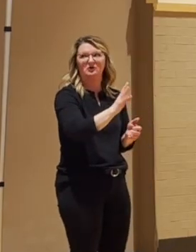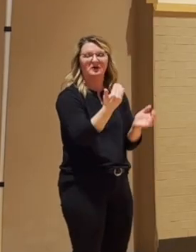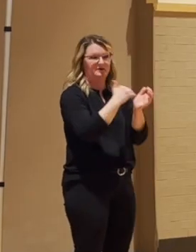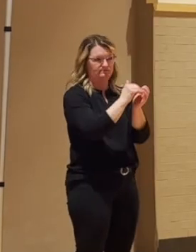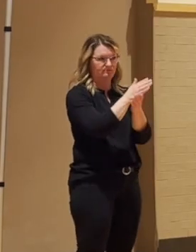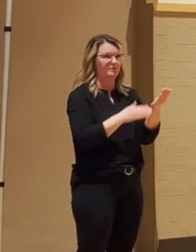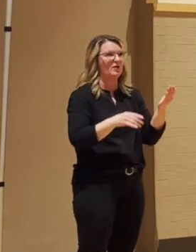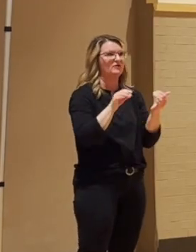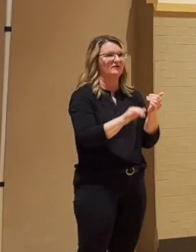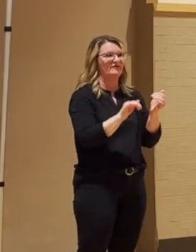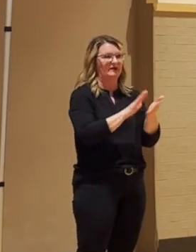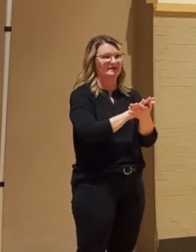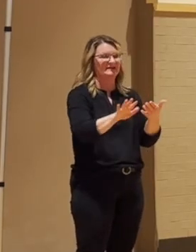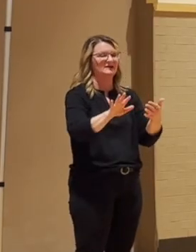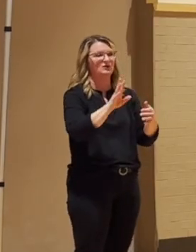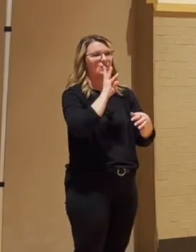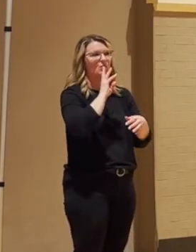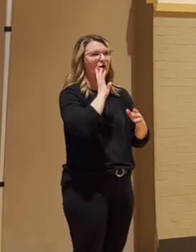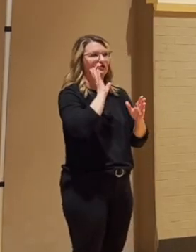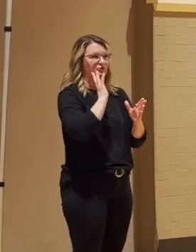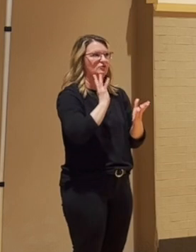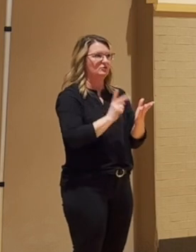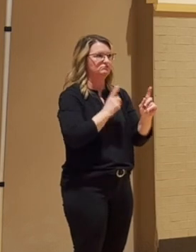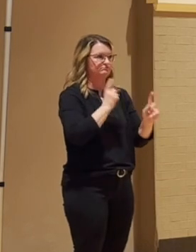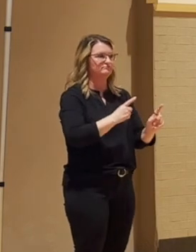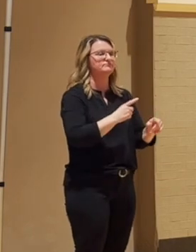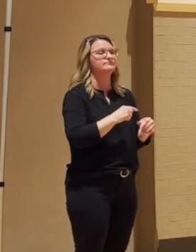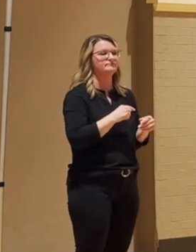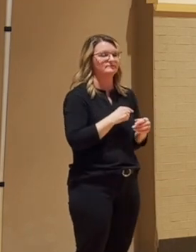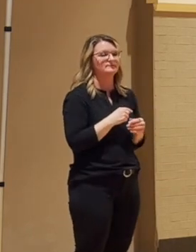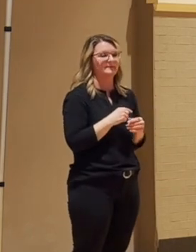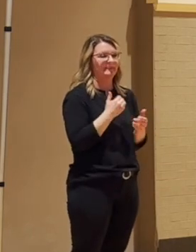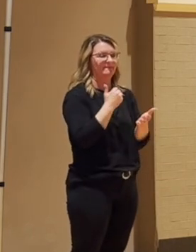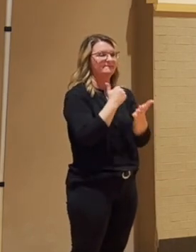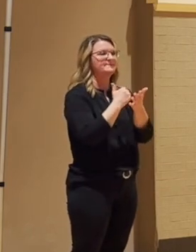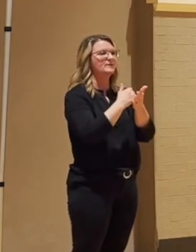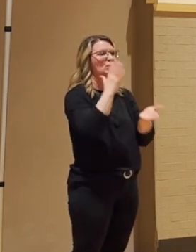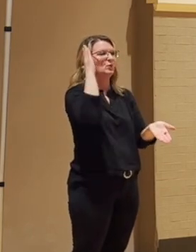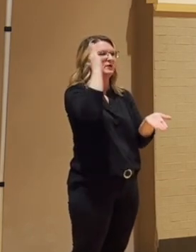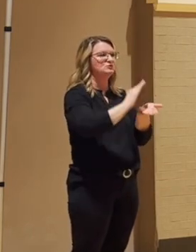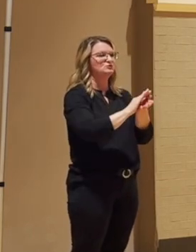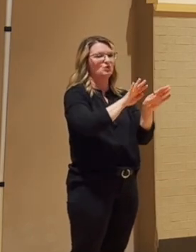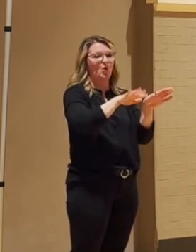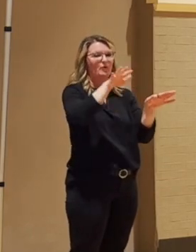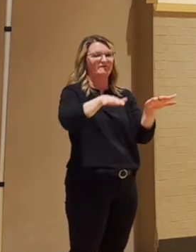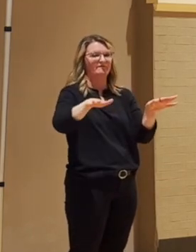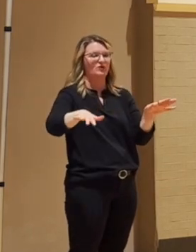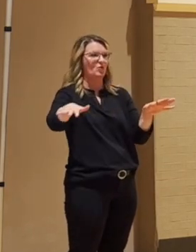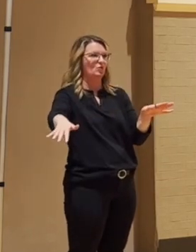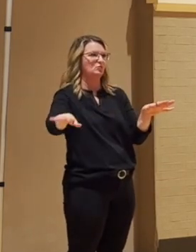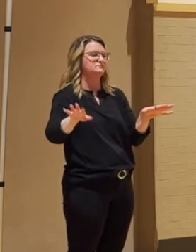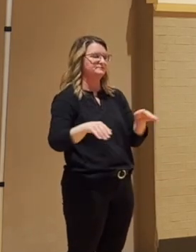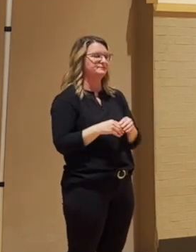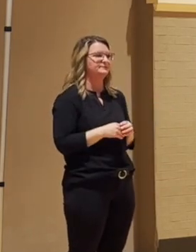of the Queen City Clean Waters Initiative to help reduce overflows into this